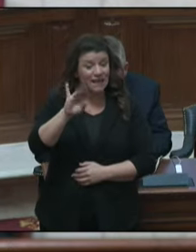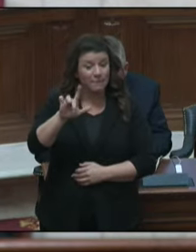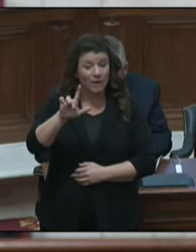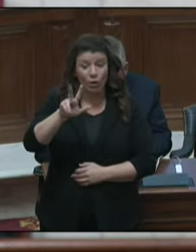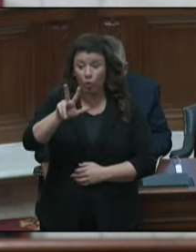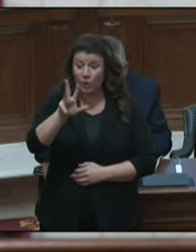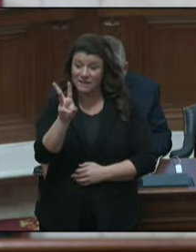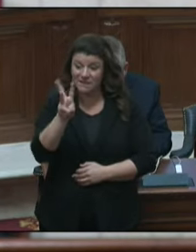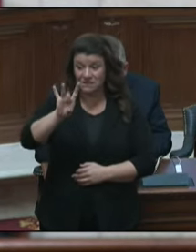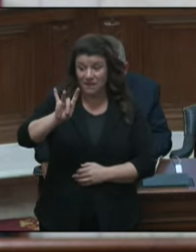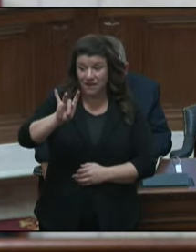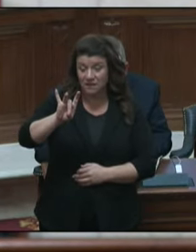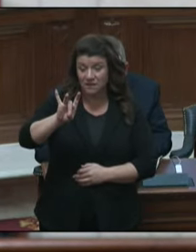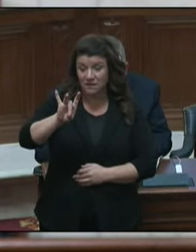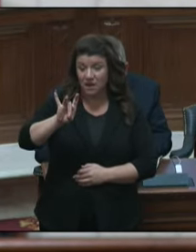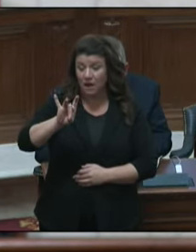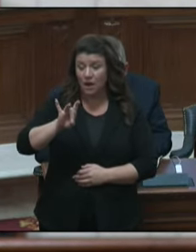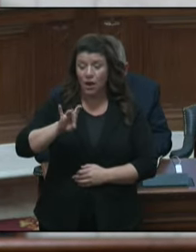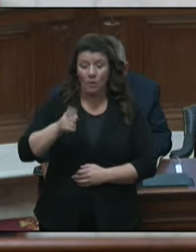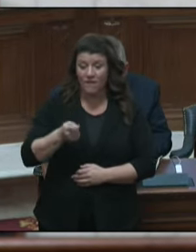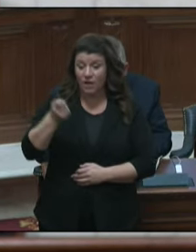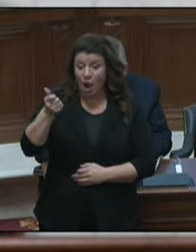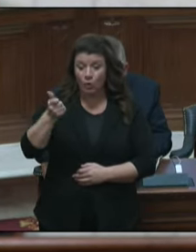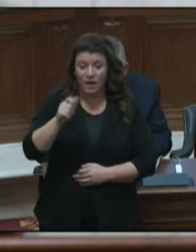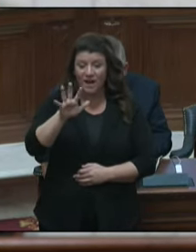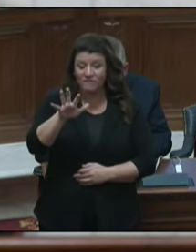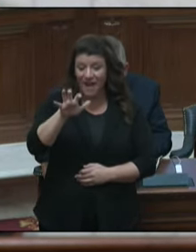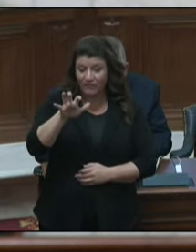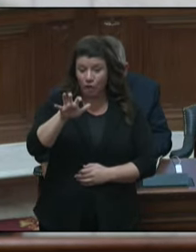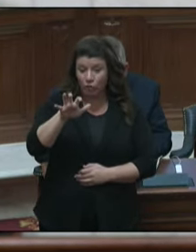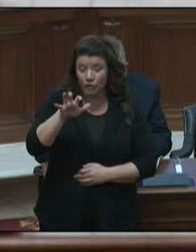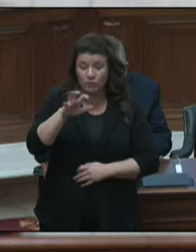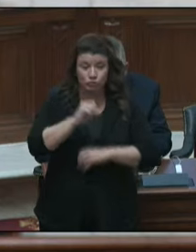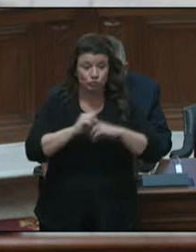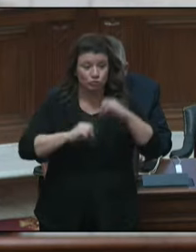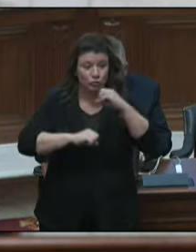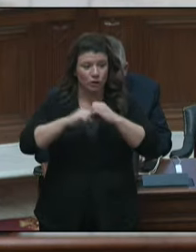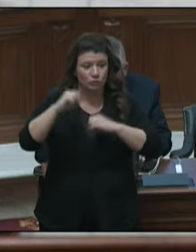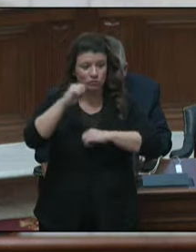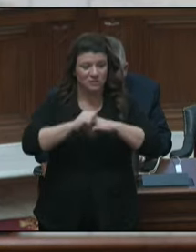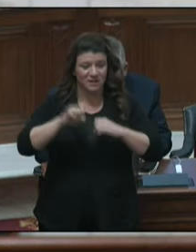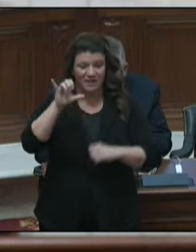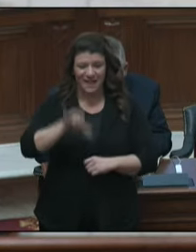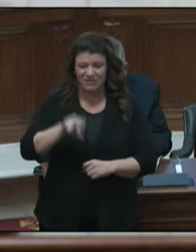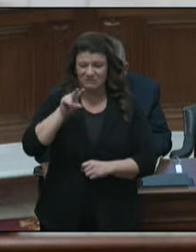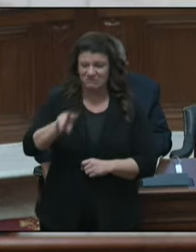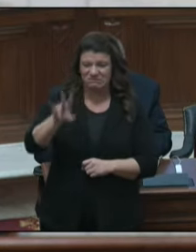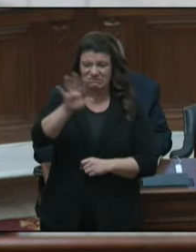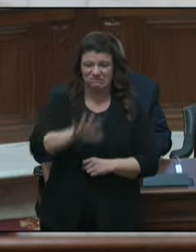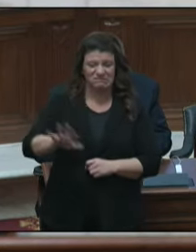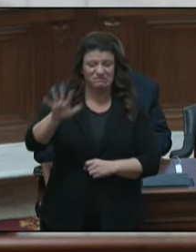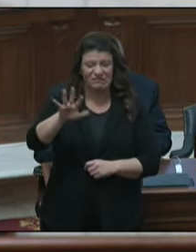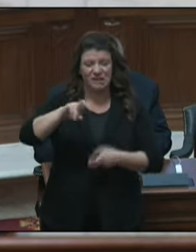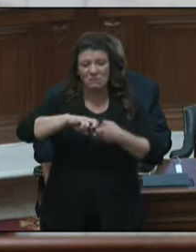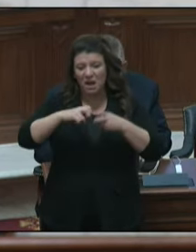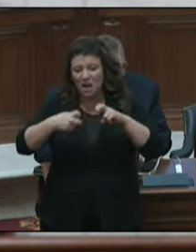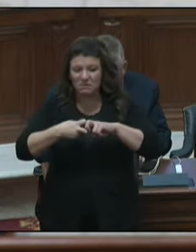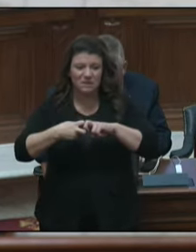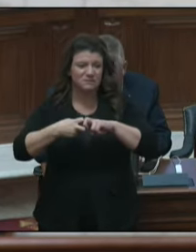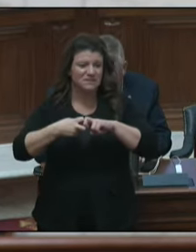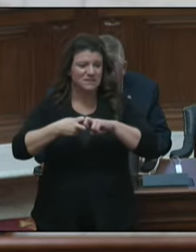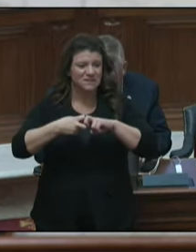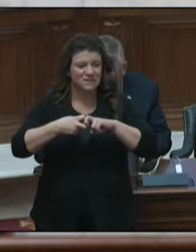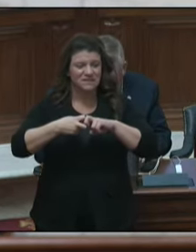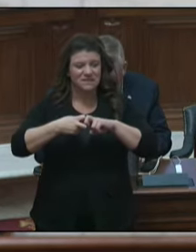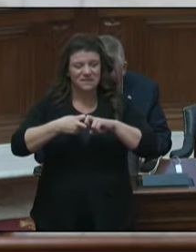368. We've gotten rid of 500 structures that were just eyesores and problems and